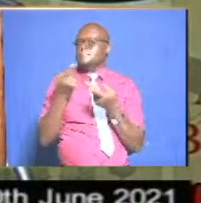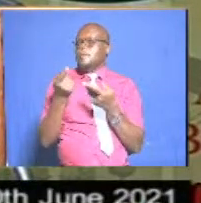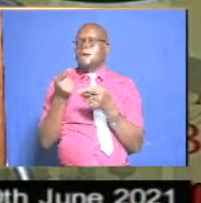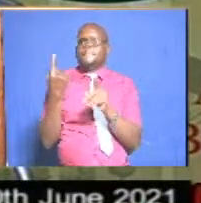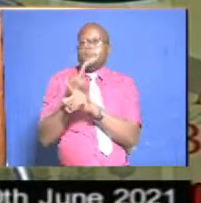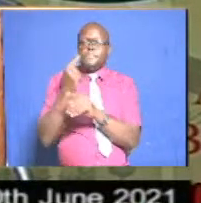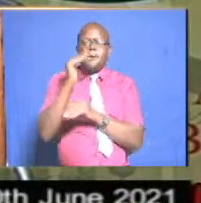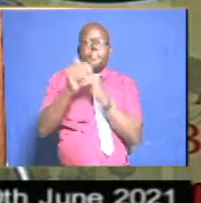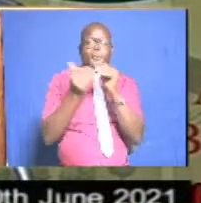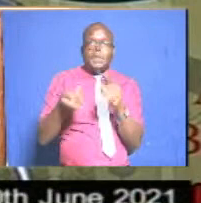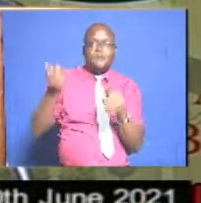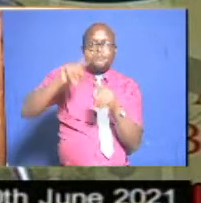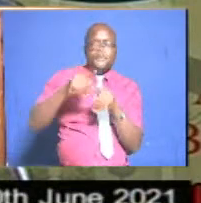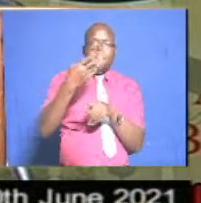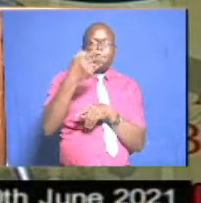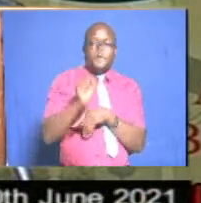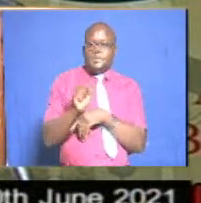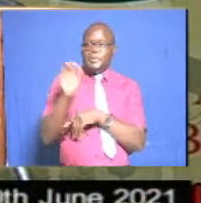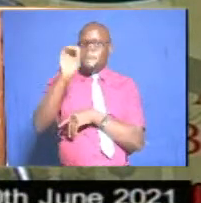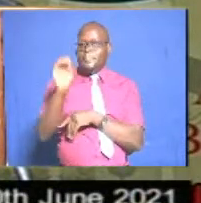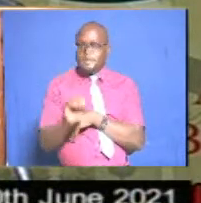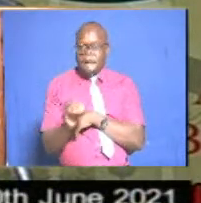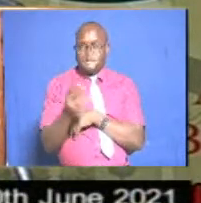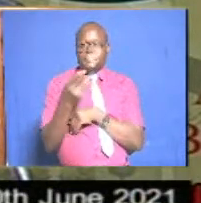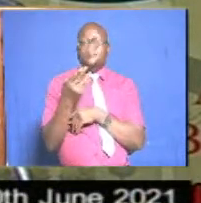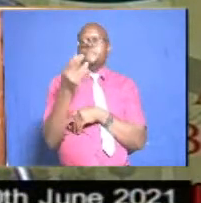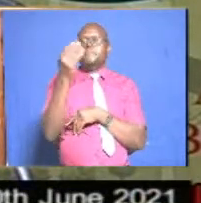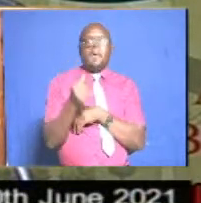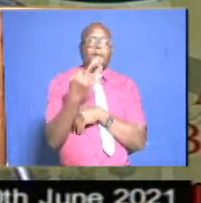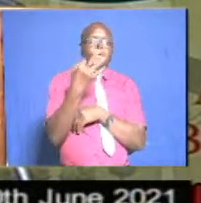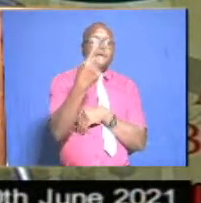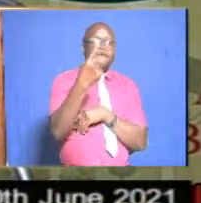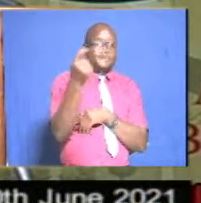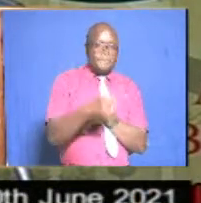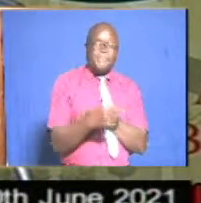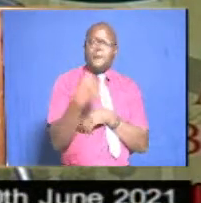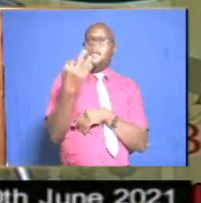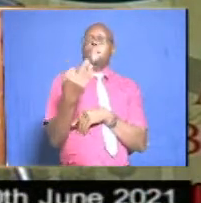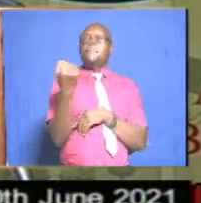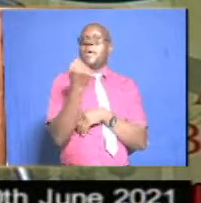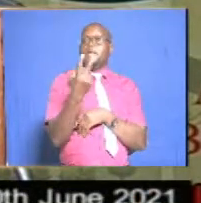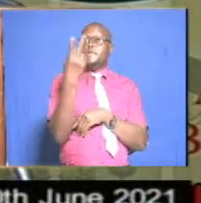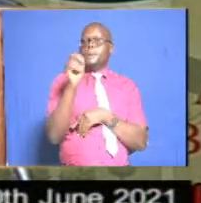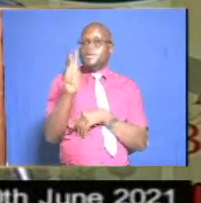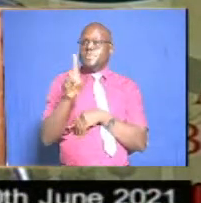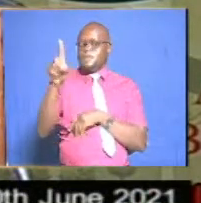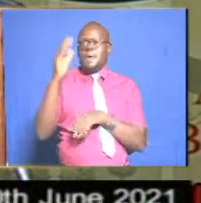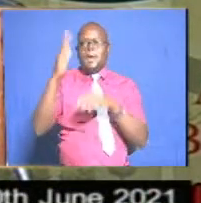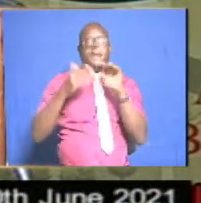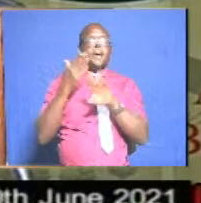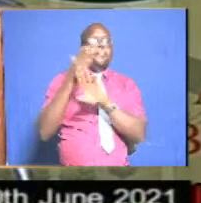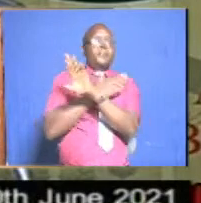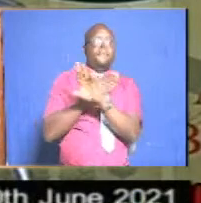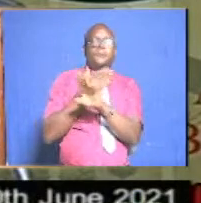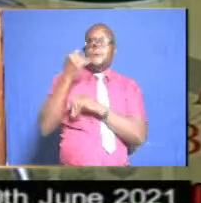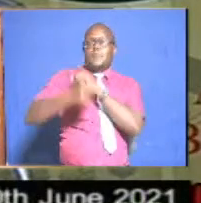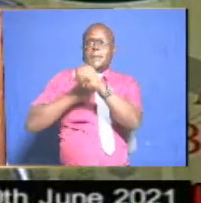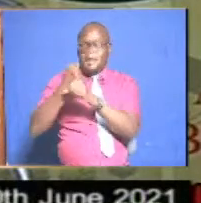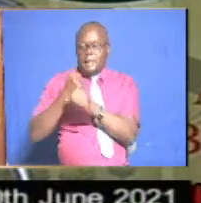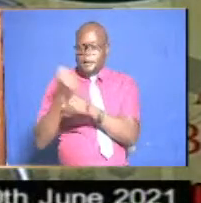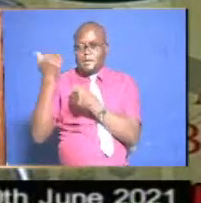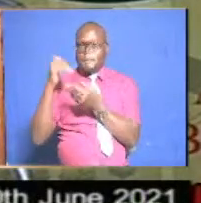process increased by 40% by 31st May 2021 compared to the previous year. We expect